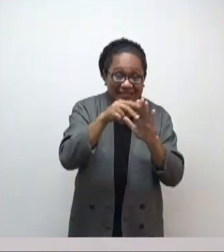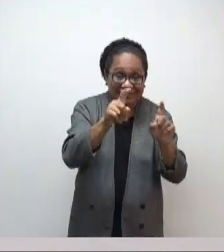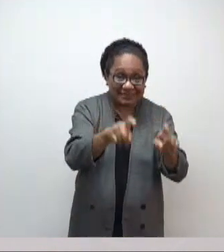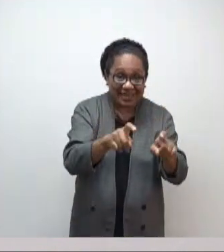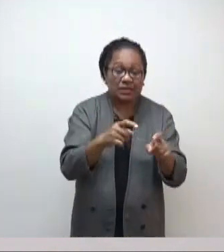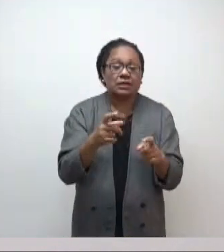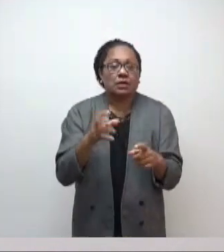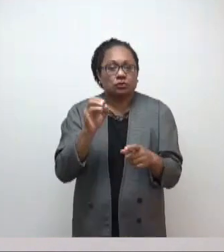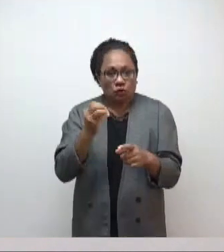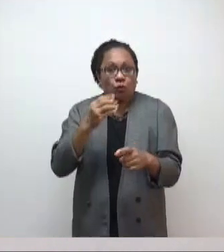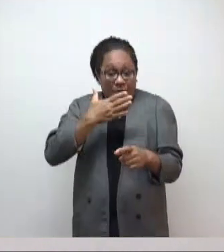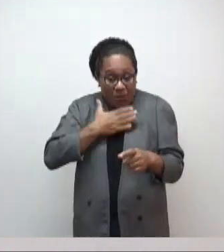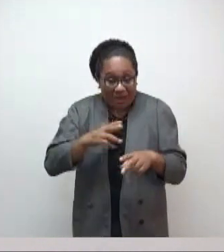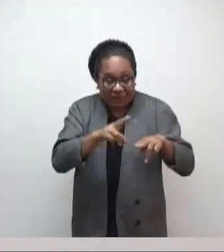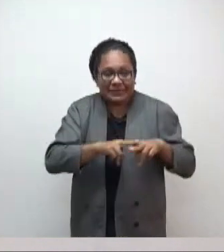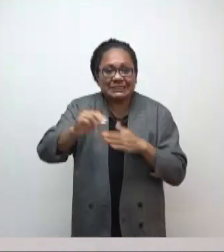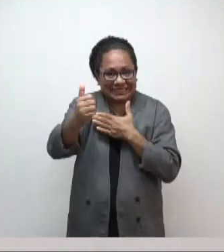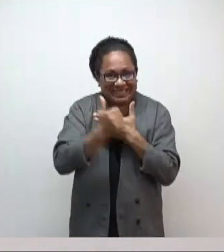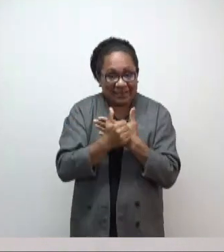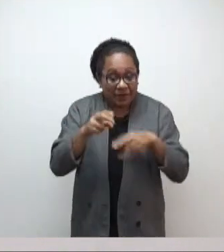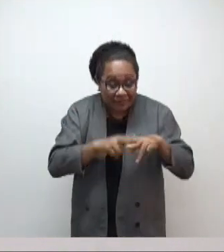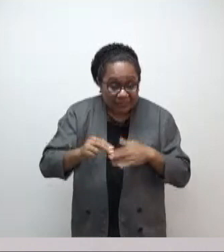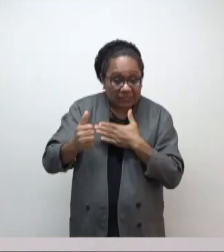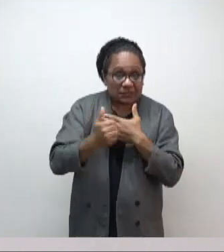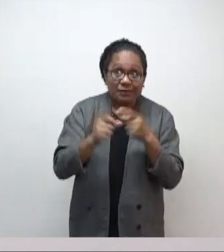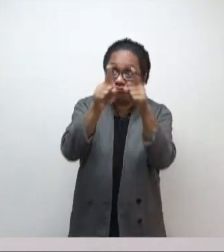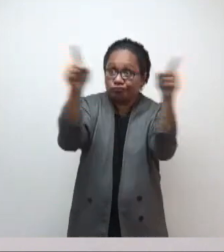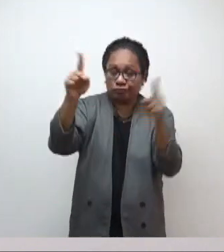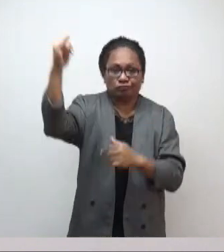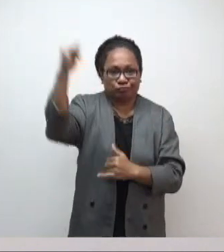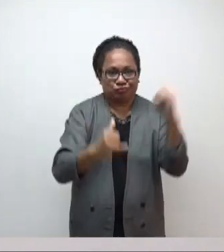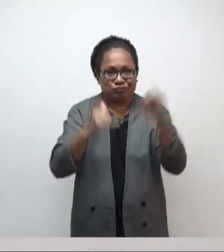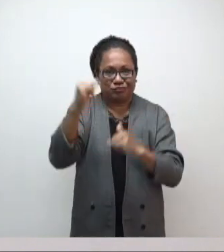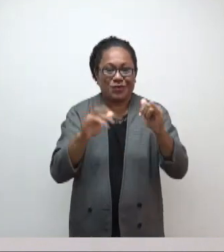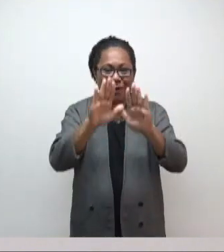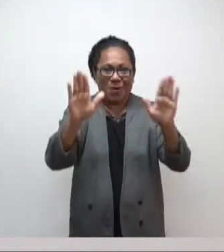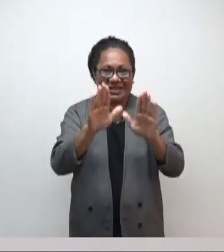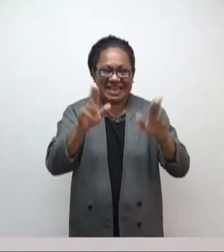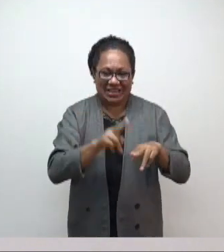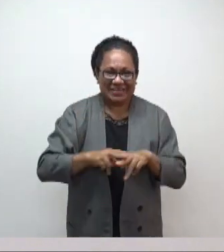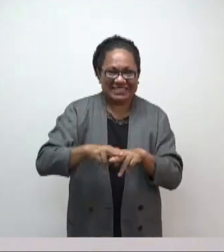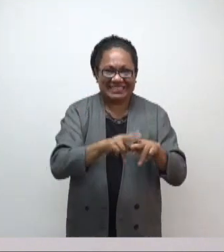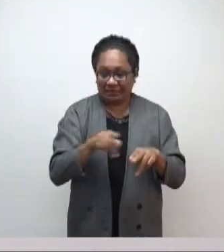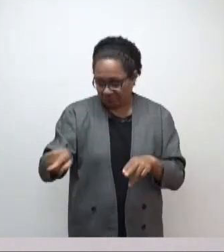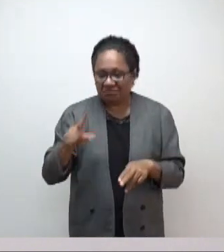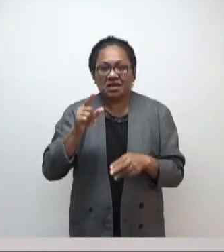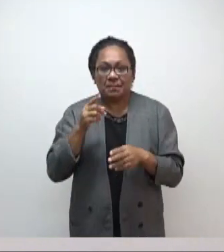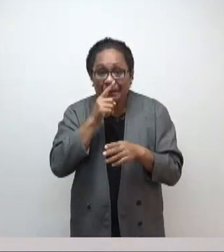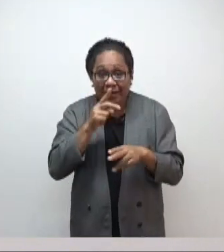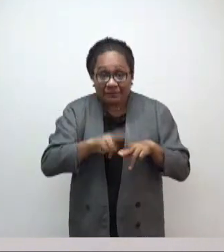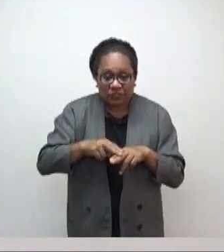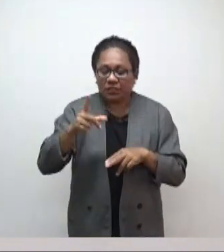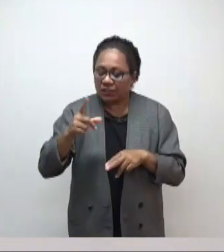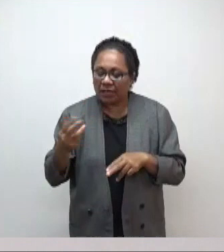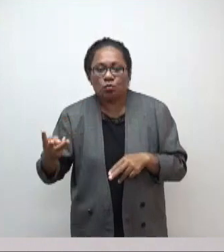one of the world's safest tourism destinations. That reopening depends on more than our vaccination rates.